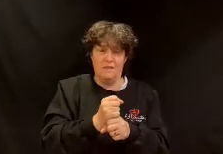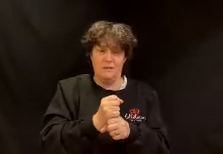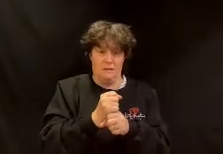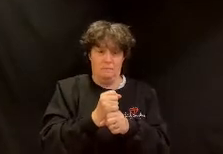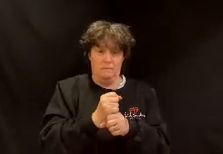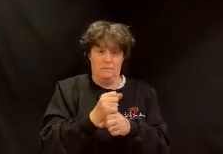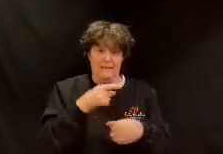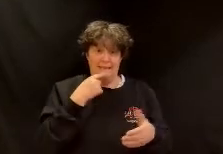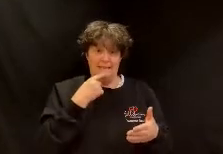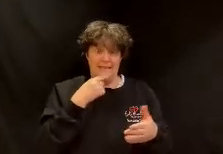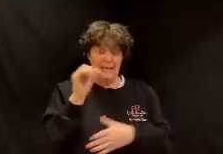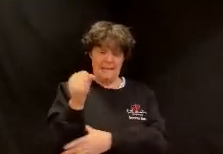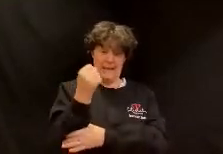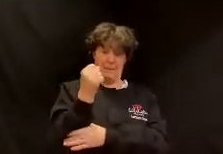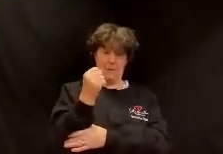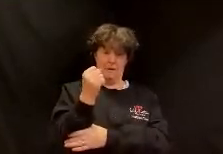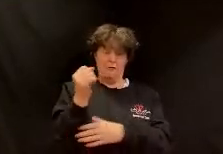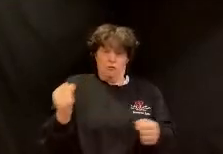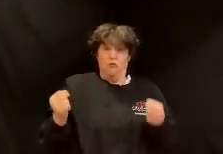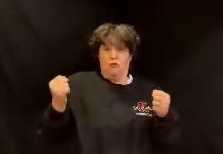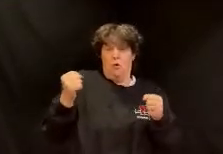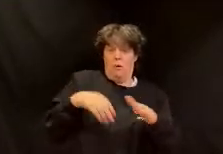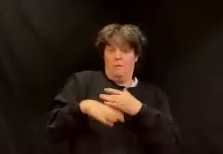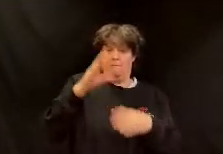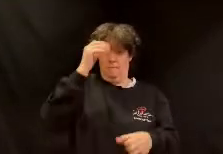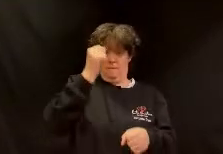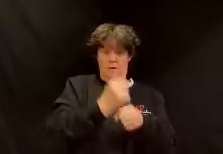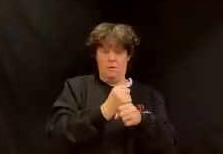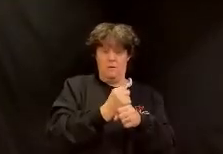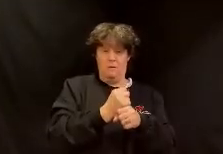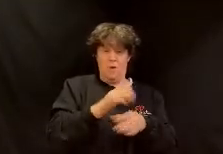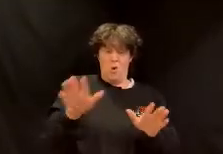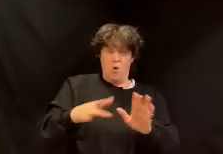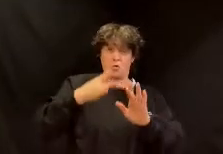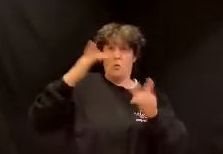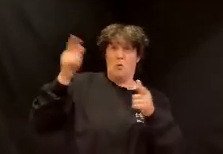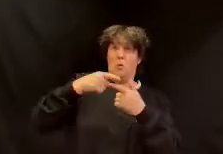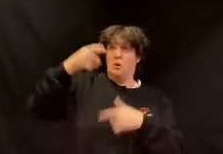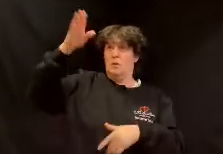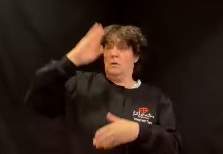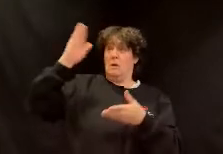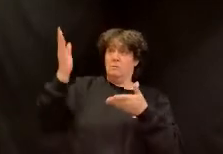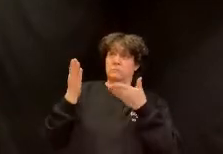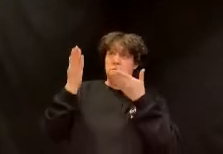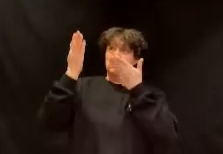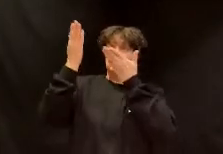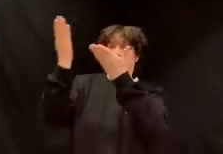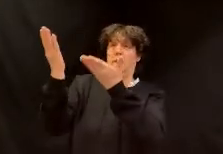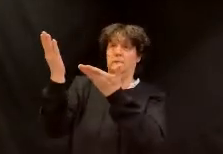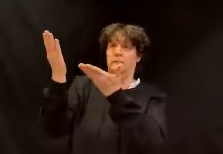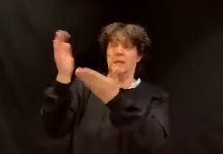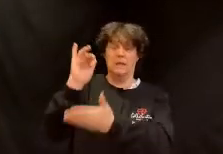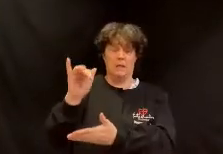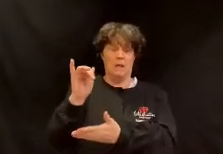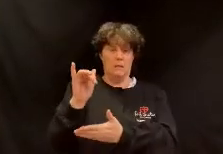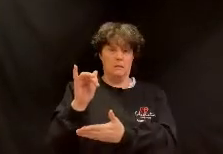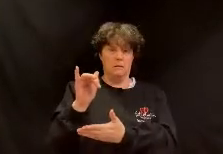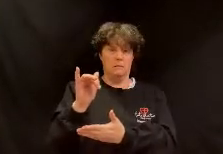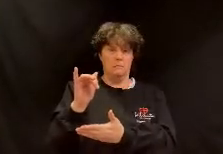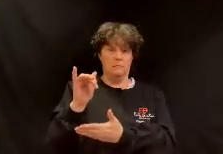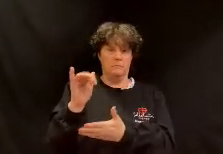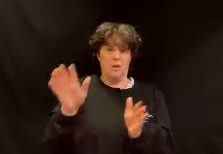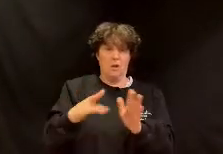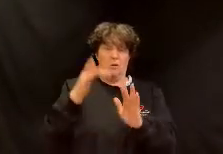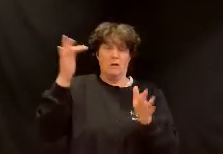It says that Abraham was strong in faith and he gave glory to God. Right? He gave glory to God.